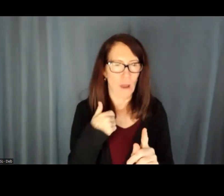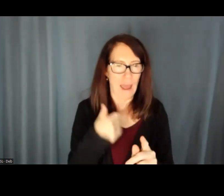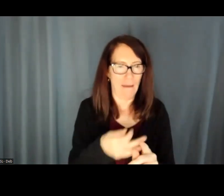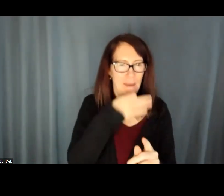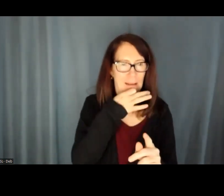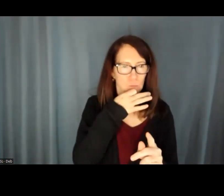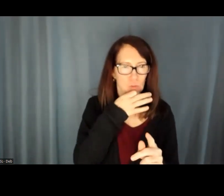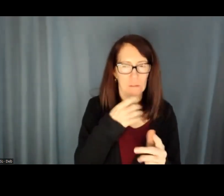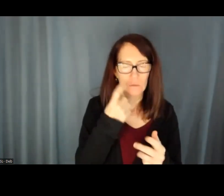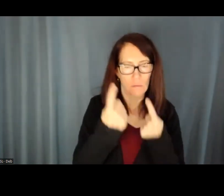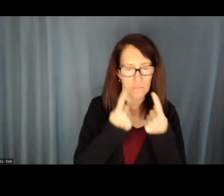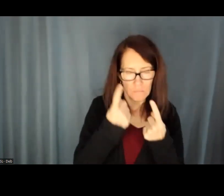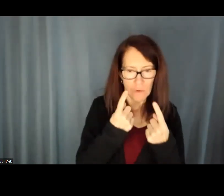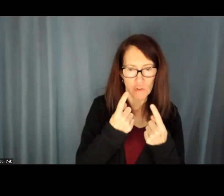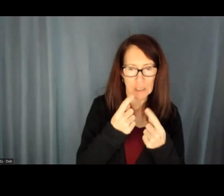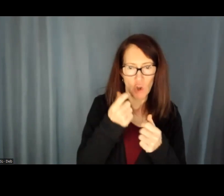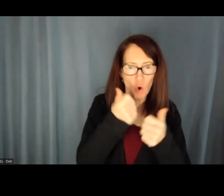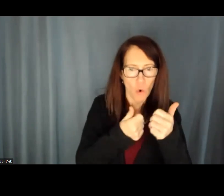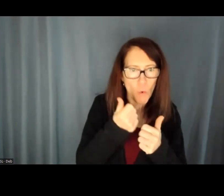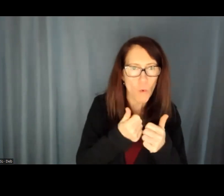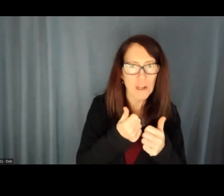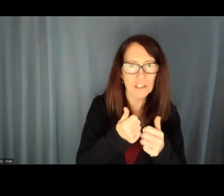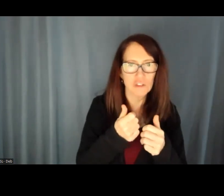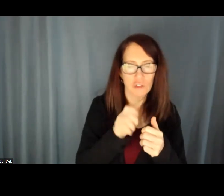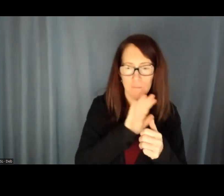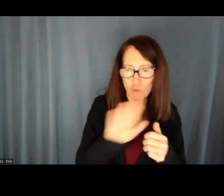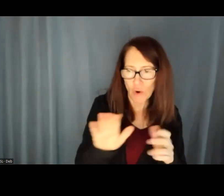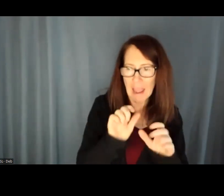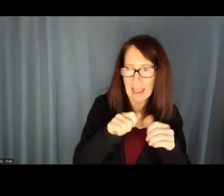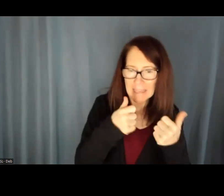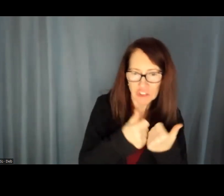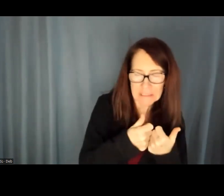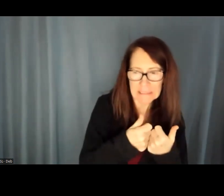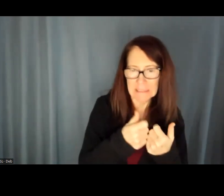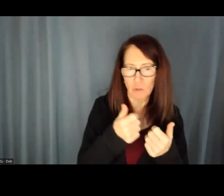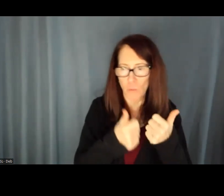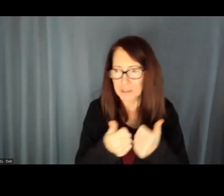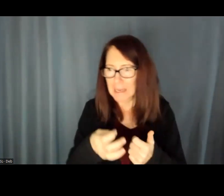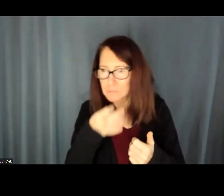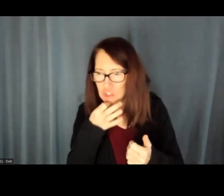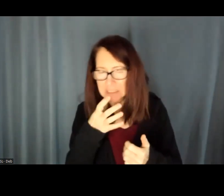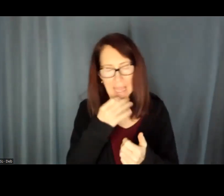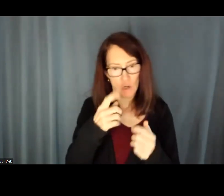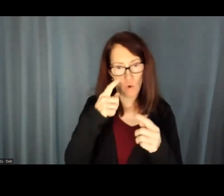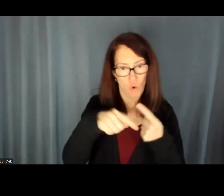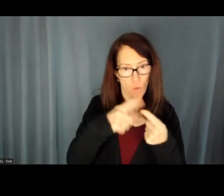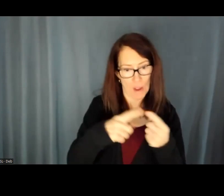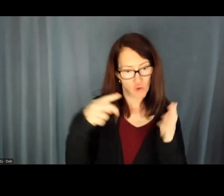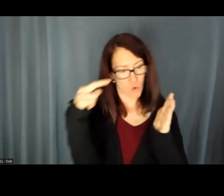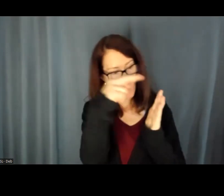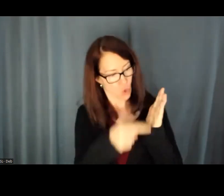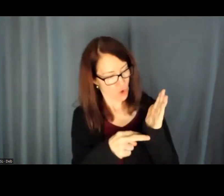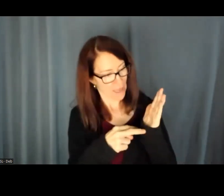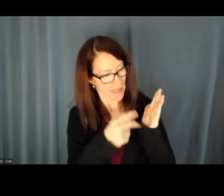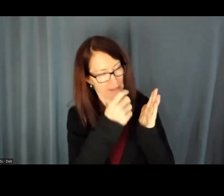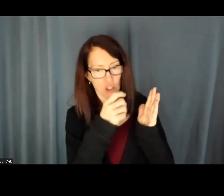work in your areas of expertise and what considerations are missing there in what those agencies